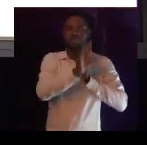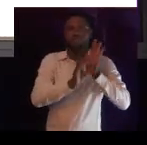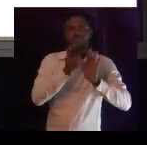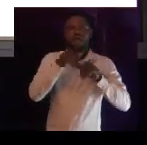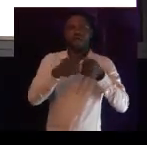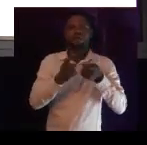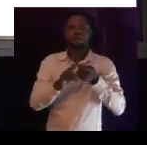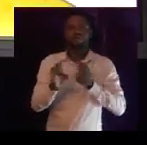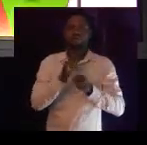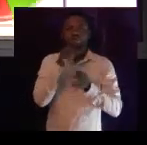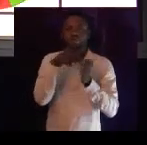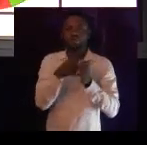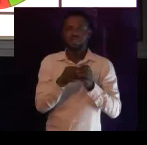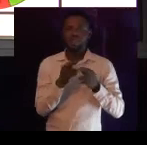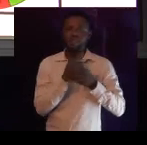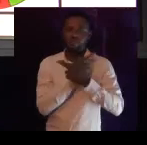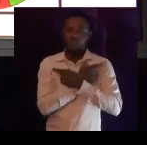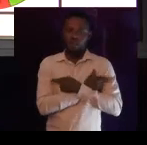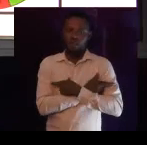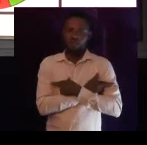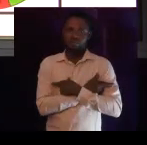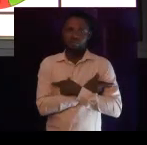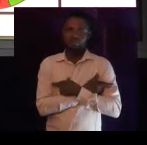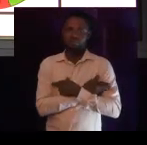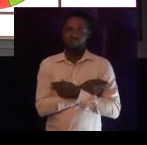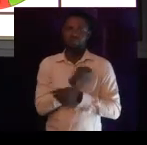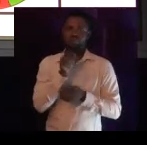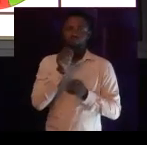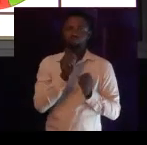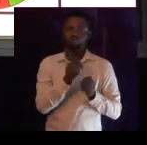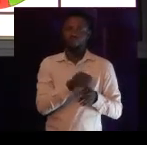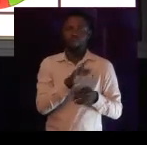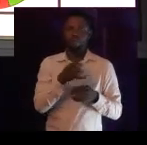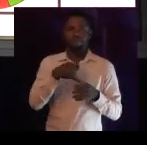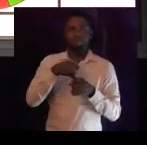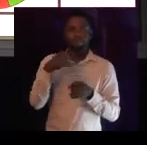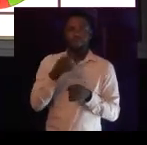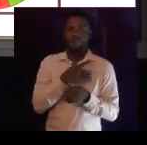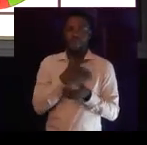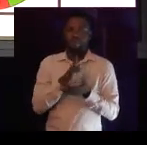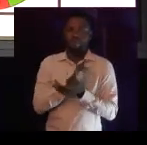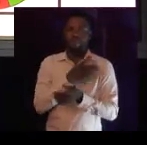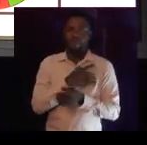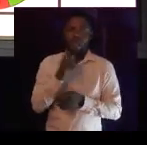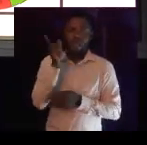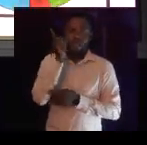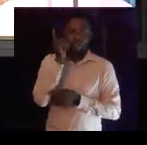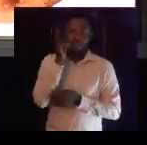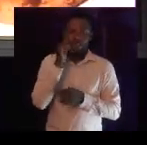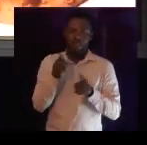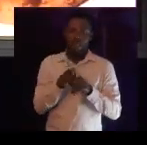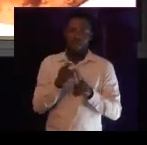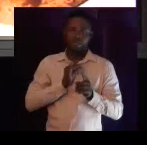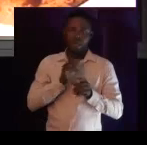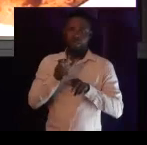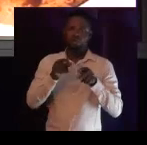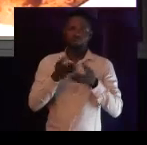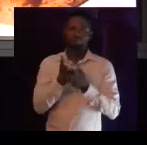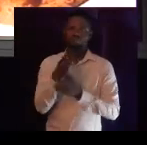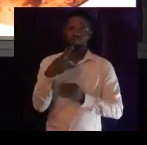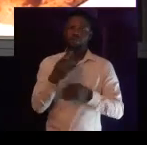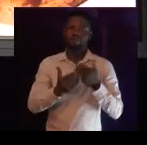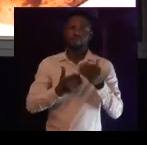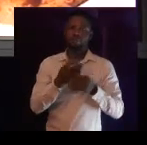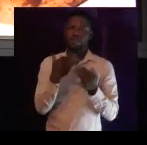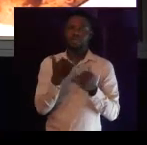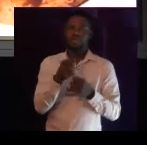chart. How are you going to do this exactly? Relax, drop your pens and paper, and listen as Uncle Agbaje walks you